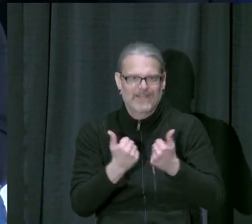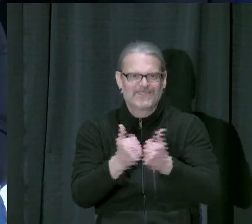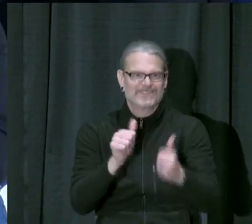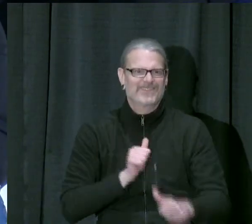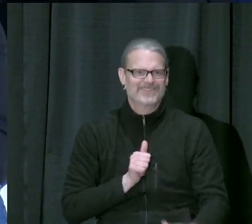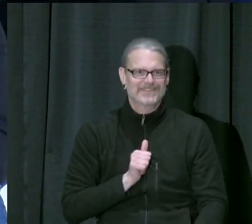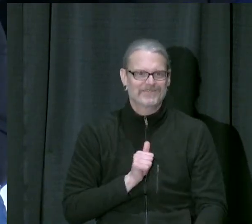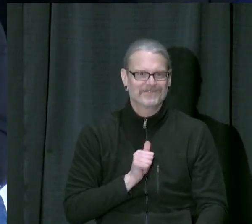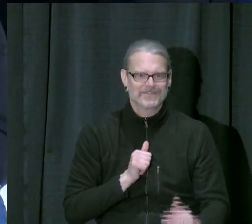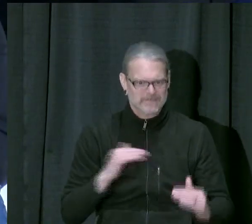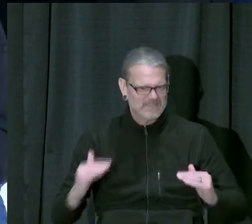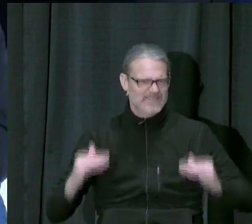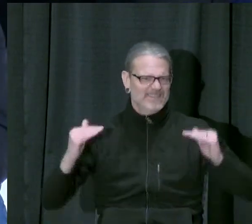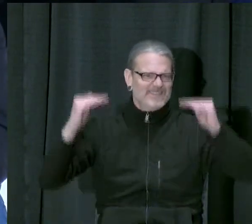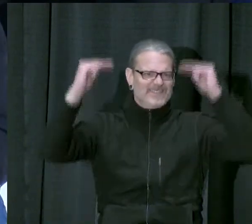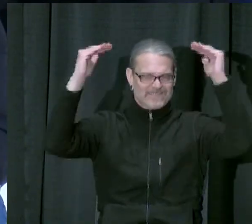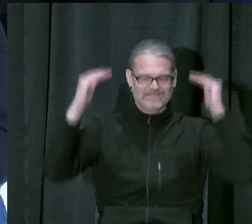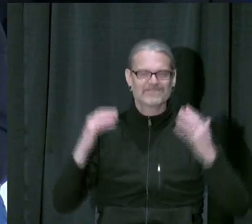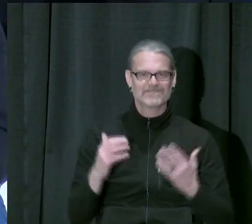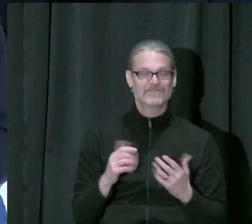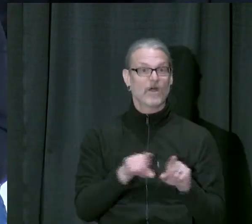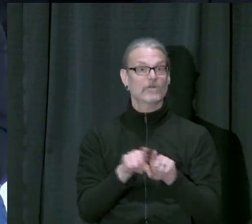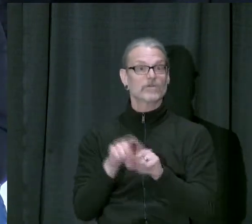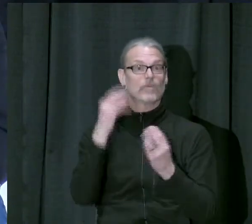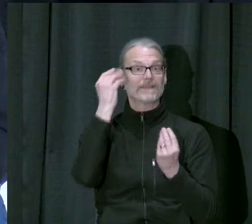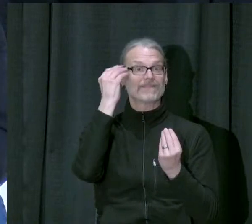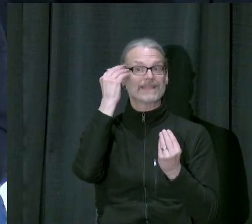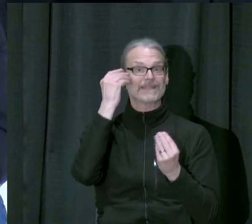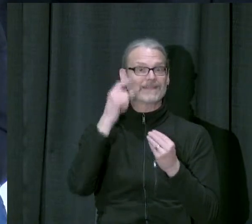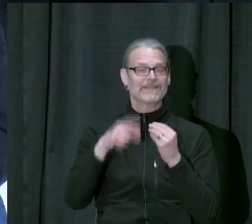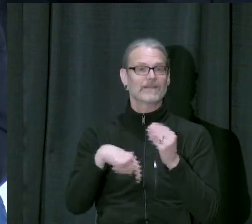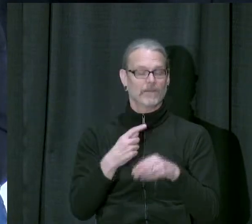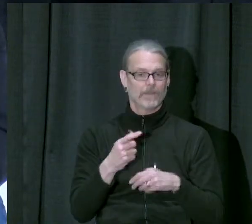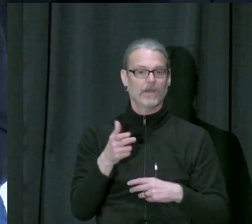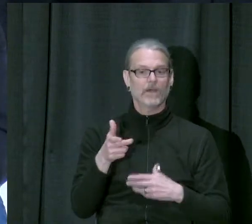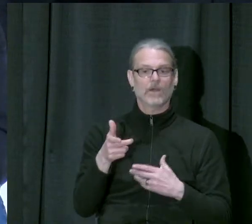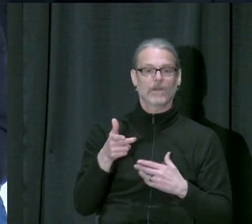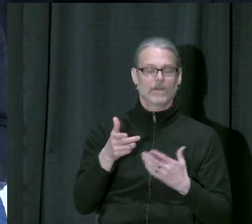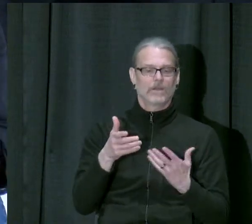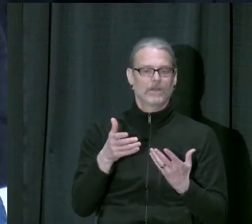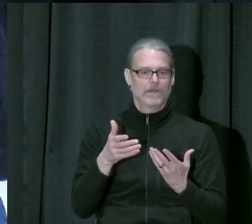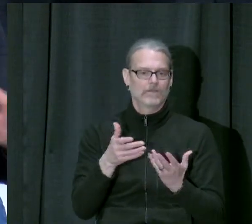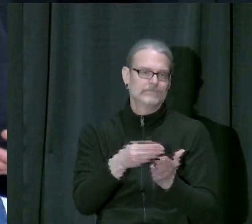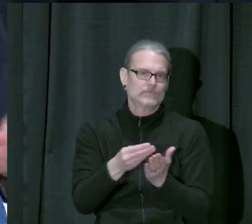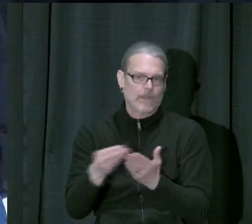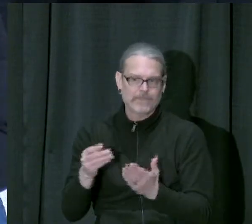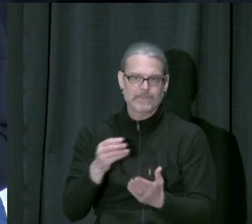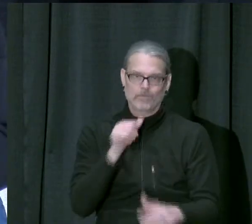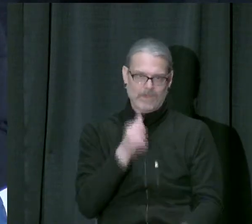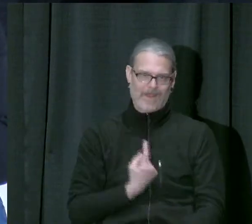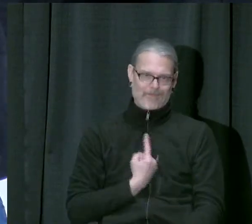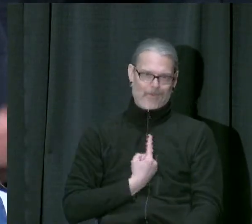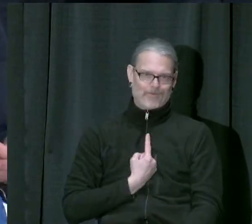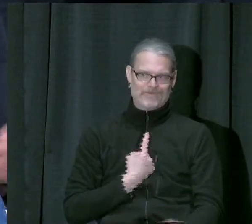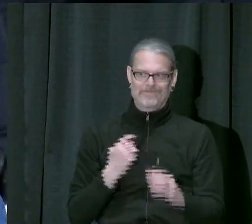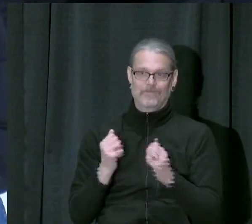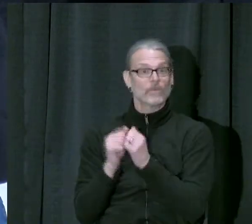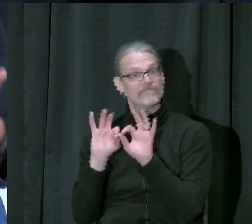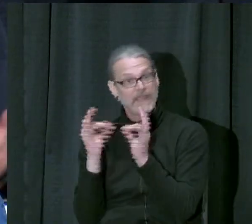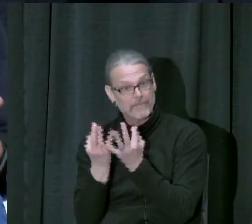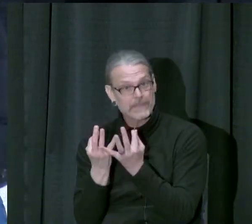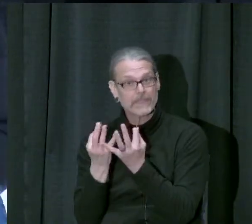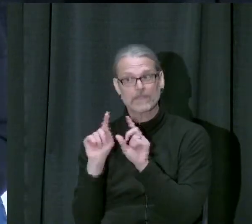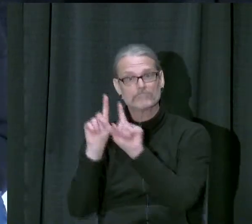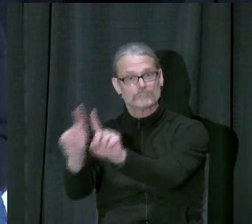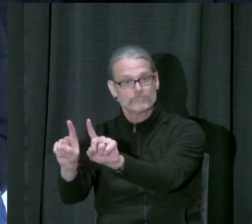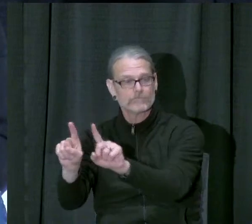collaboration has been something that we've been thinking a lot, because a lot of time when it comes to shopping, we don't do it by ourselves. We do it with family members, and in the